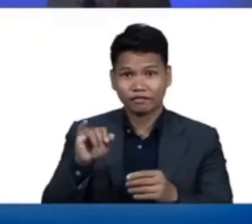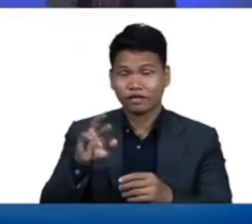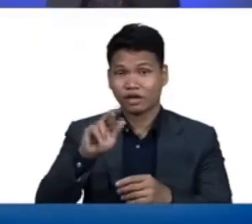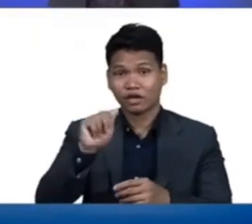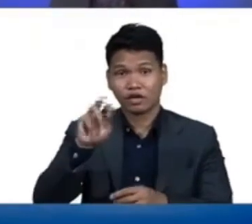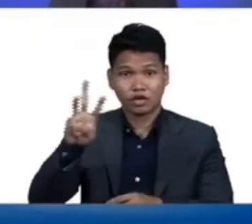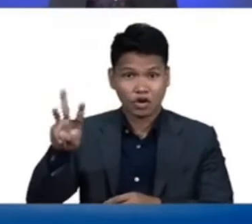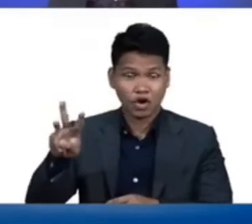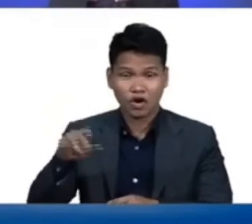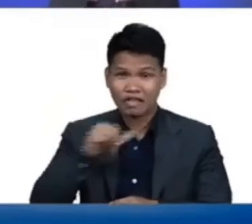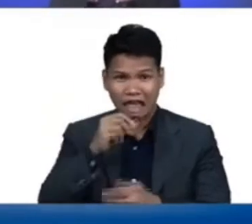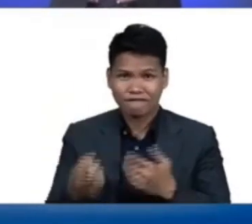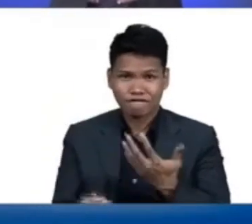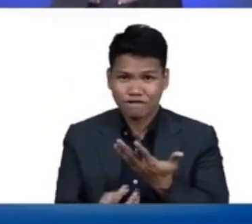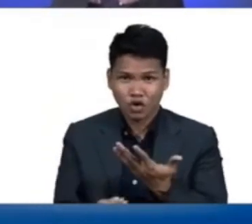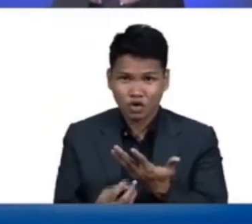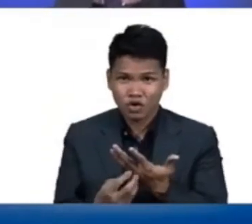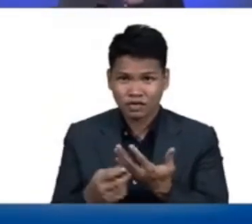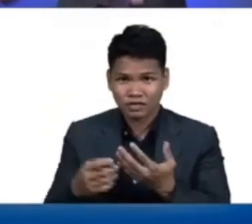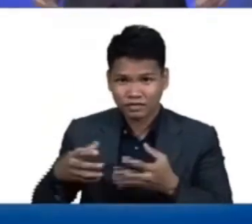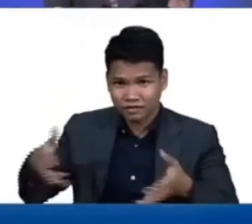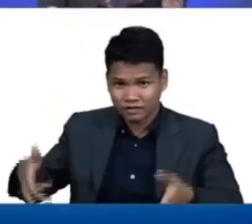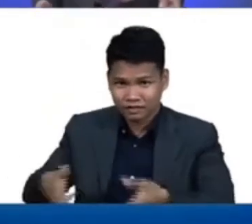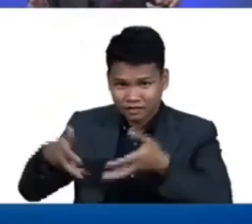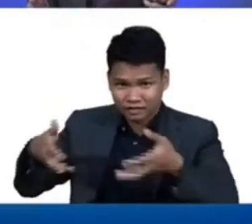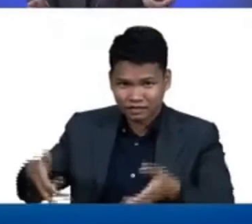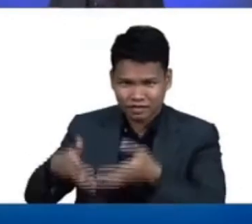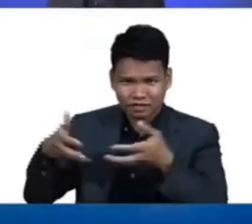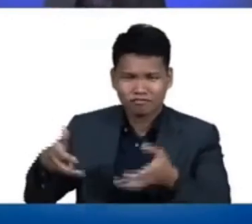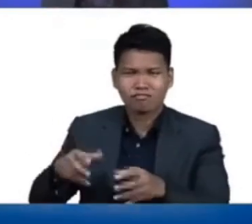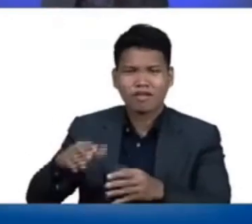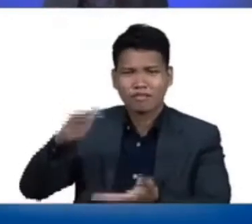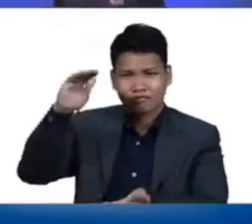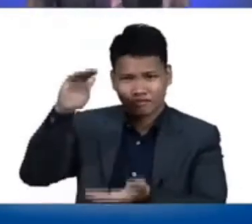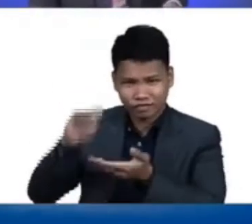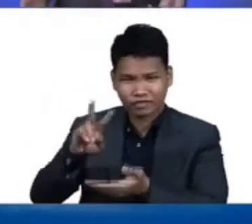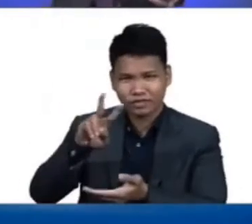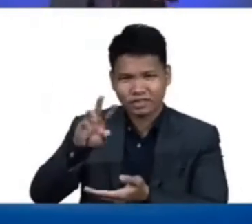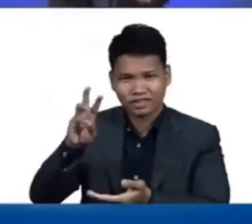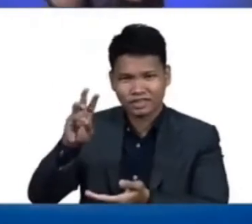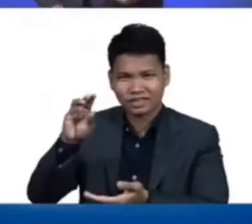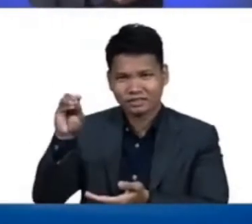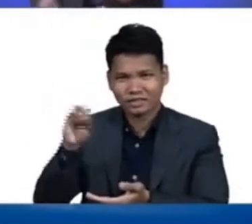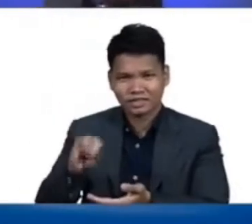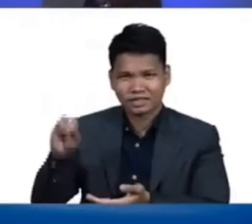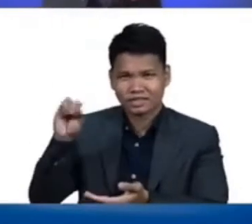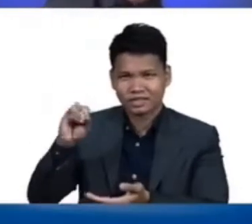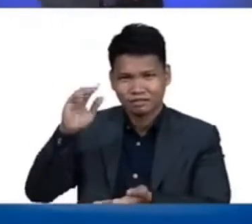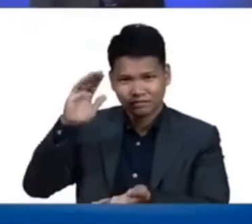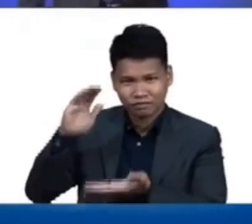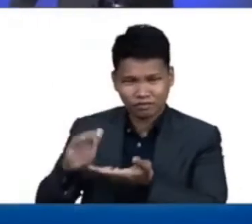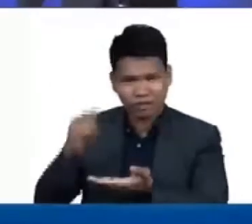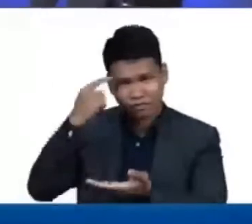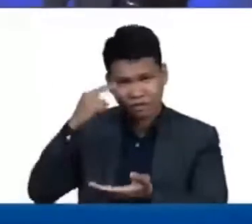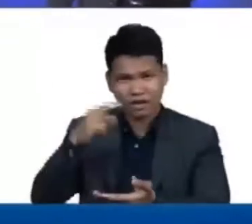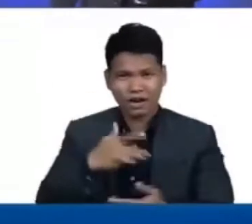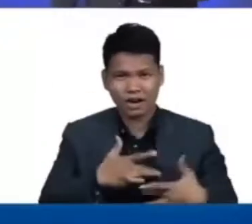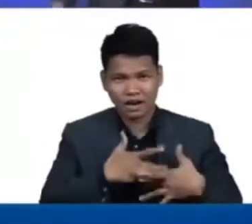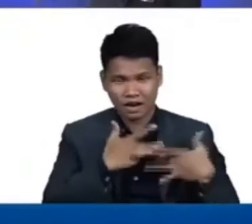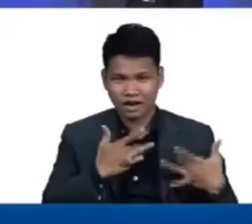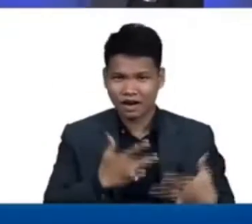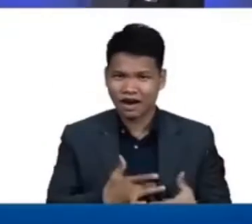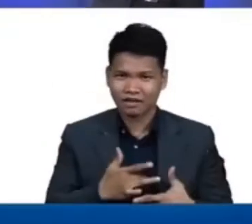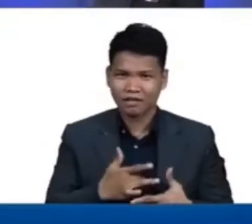Napakalaking mga pagpapala. Kung atin lamang susundin ang preskripsyon na'y